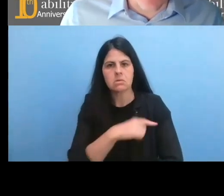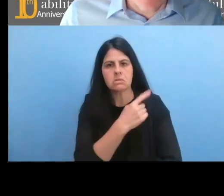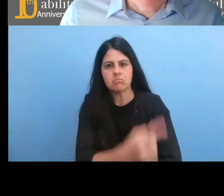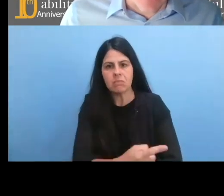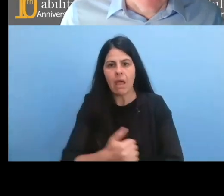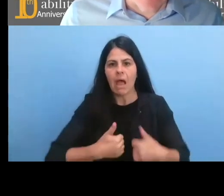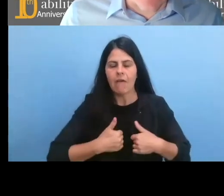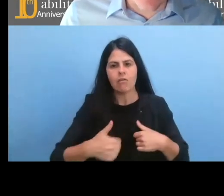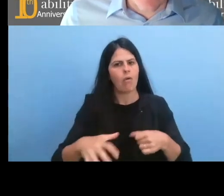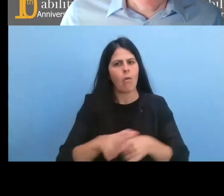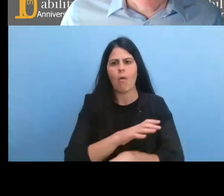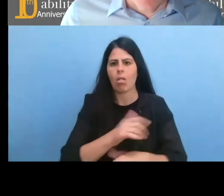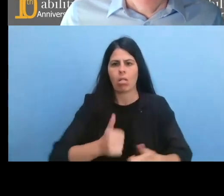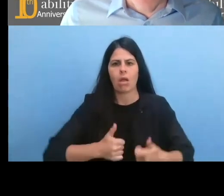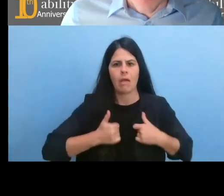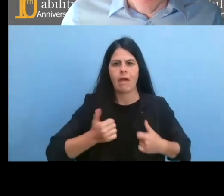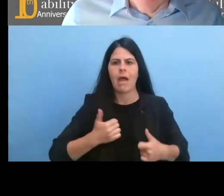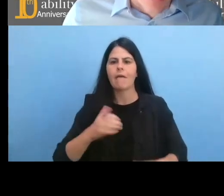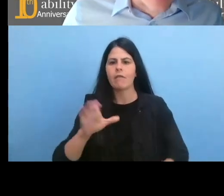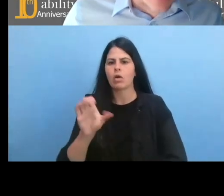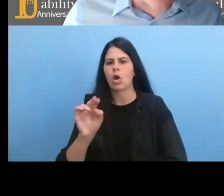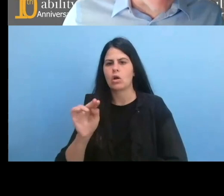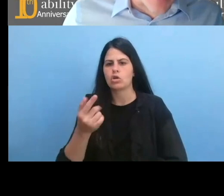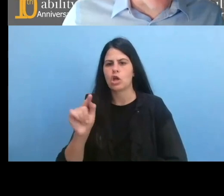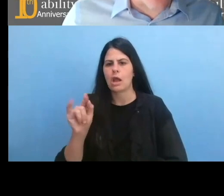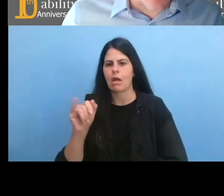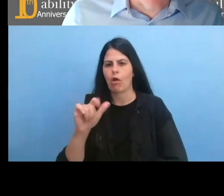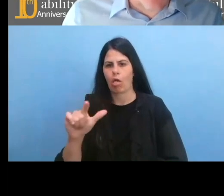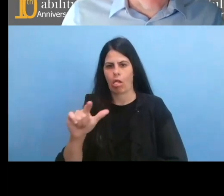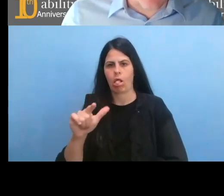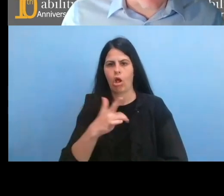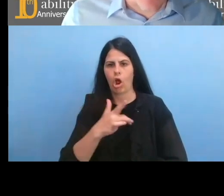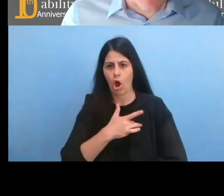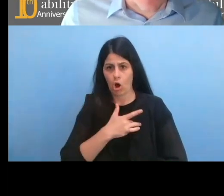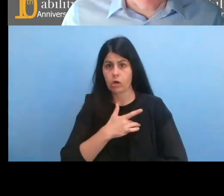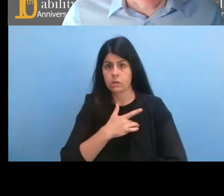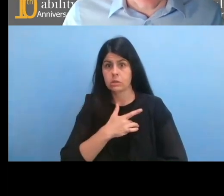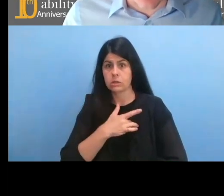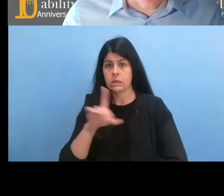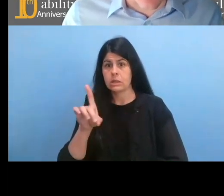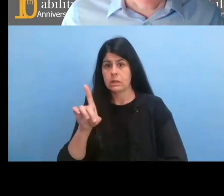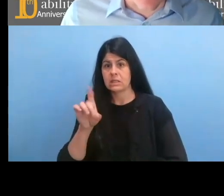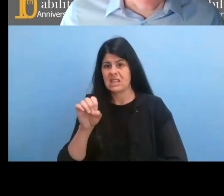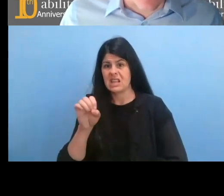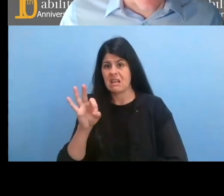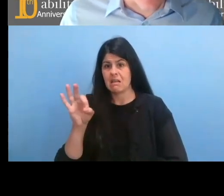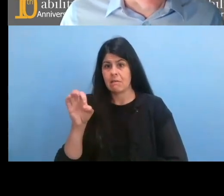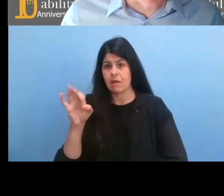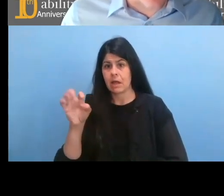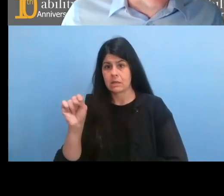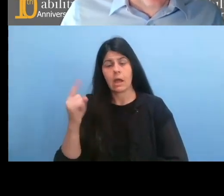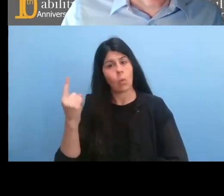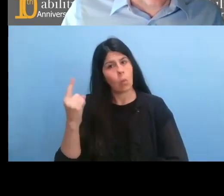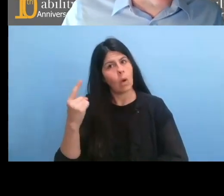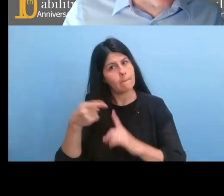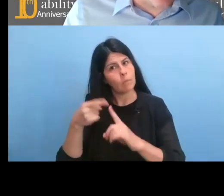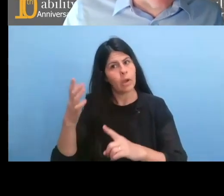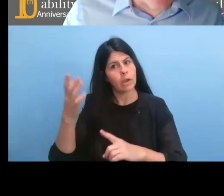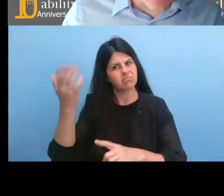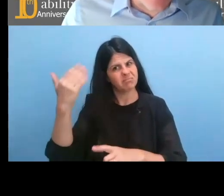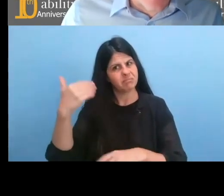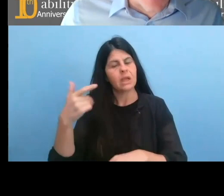defect, and at one point had to have a medical device placed into my body to make sure that that my heart